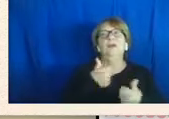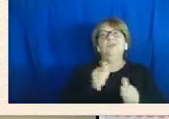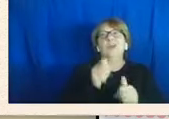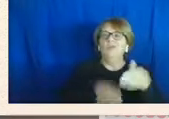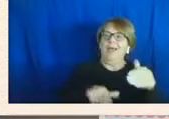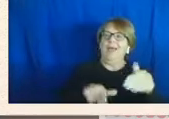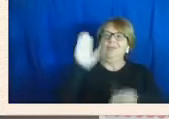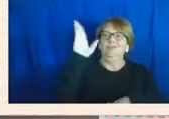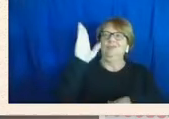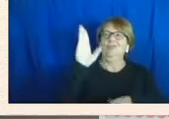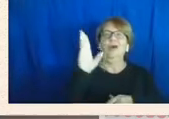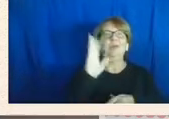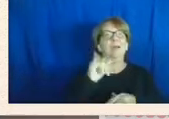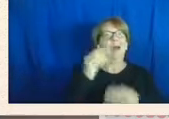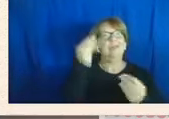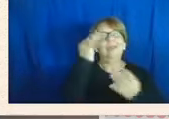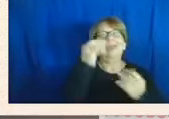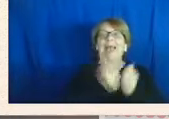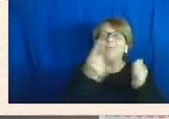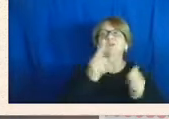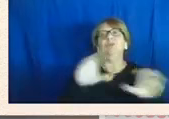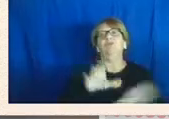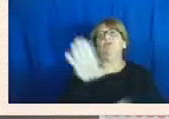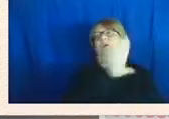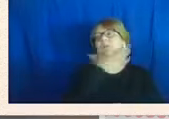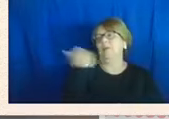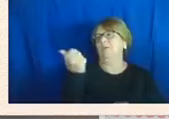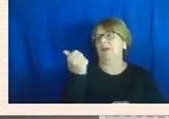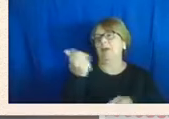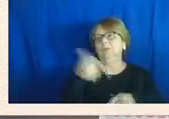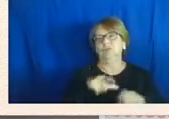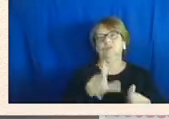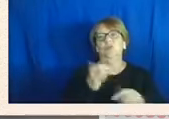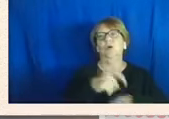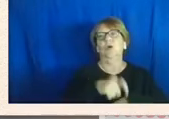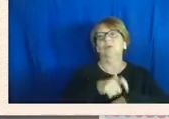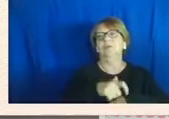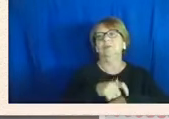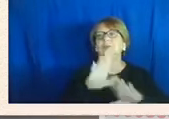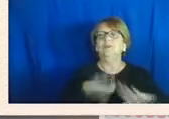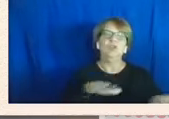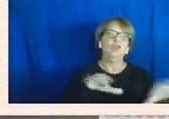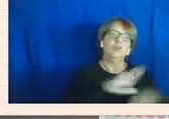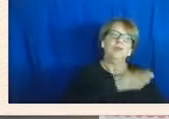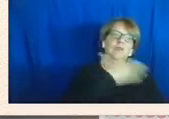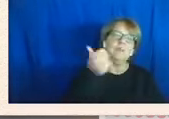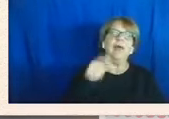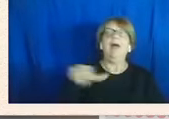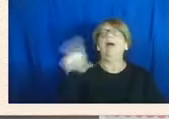everybody is doing their best during this time. Your children are doing their best, you're doing your best. And,